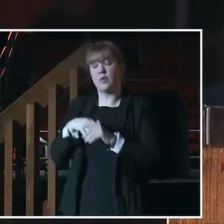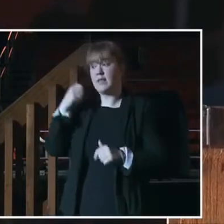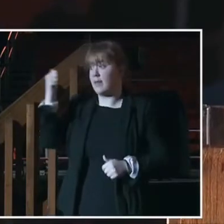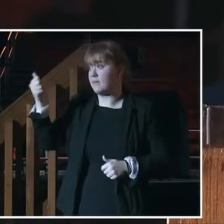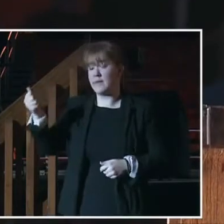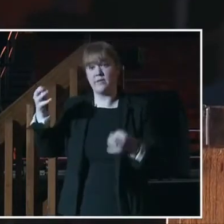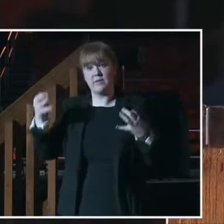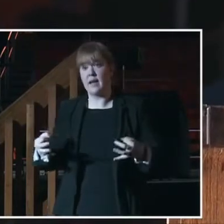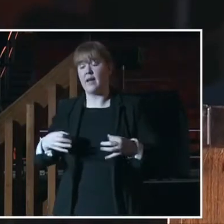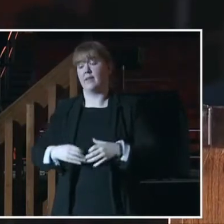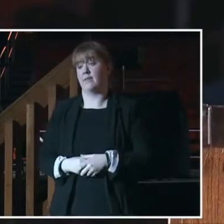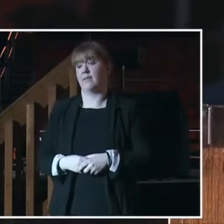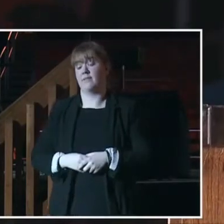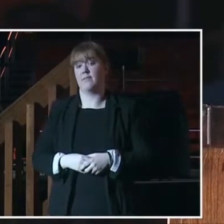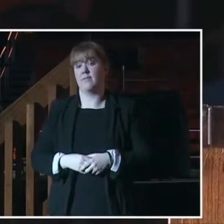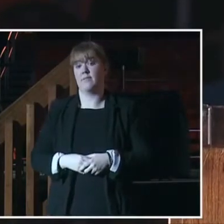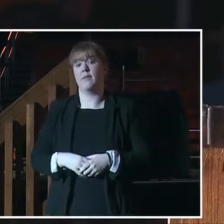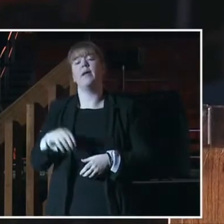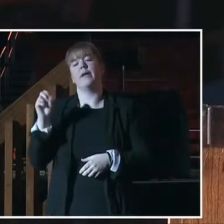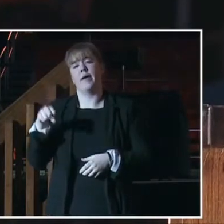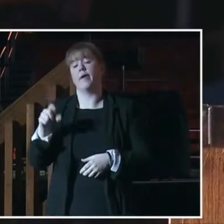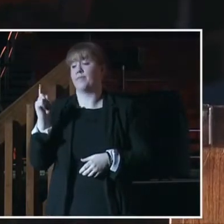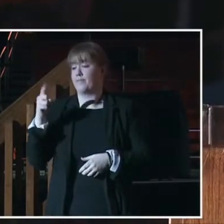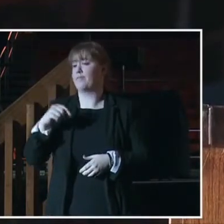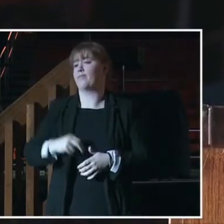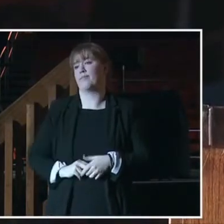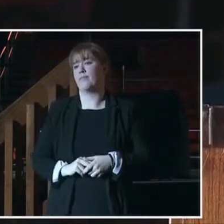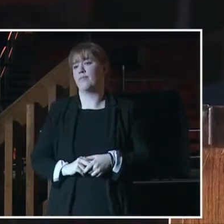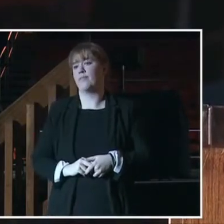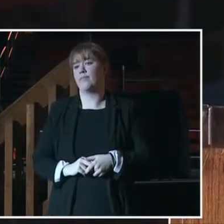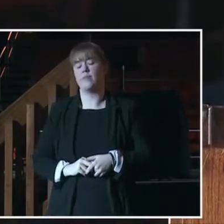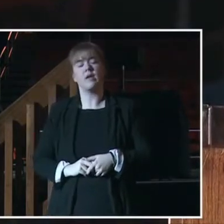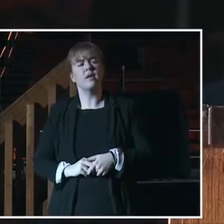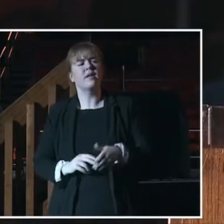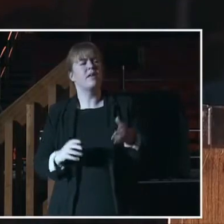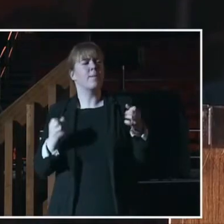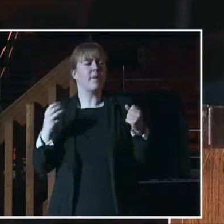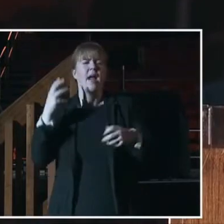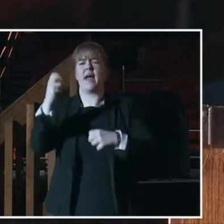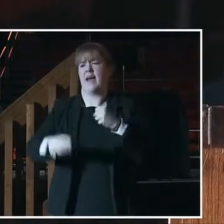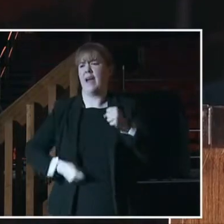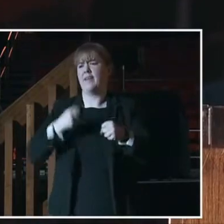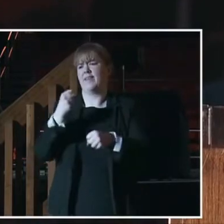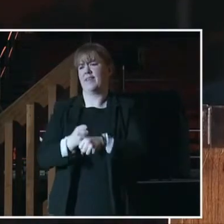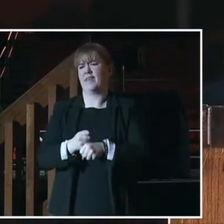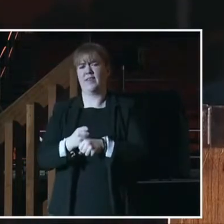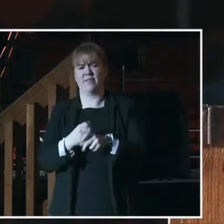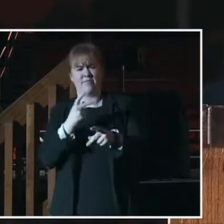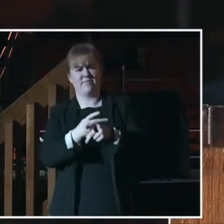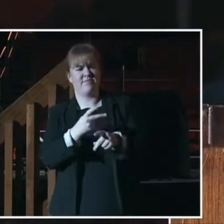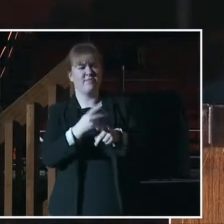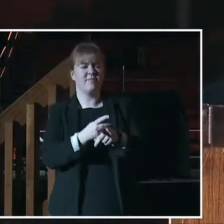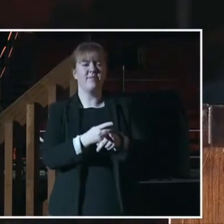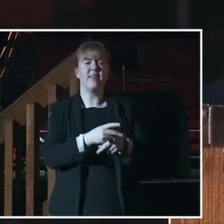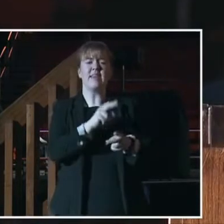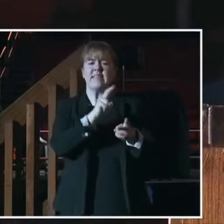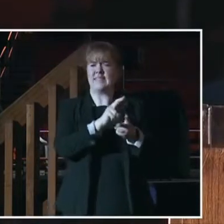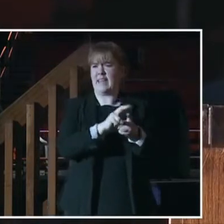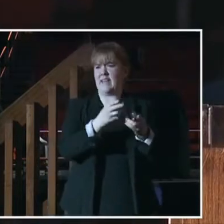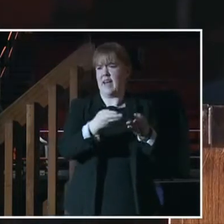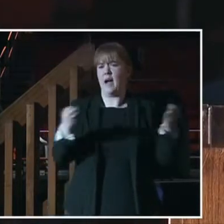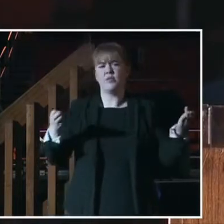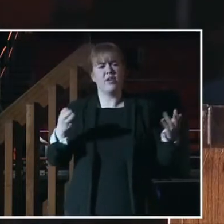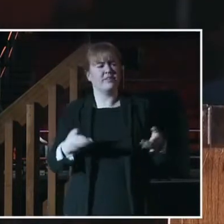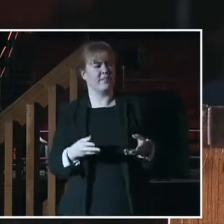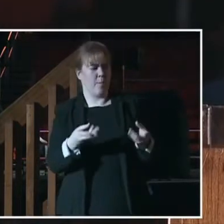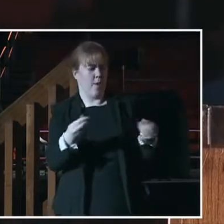themselves. Yeah. After years of being treated as sex objects and property, there are women